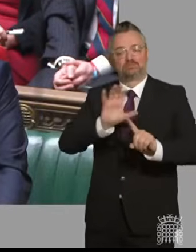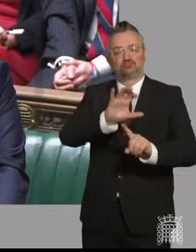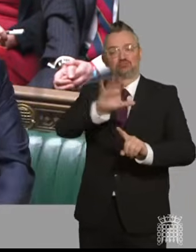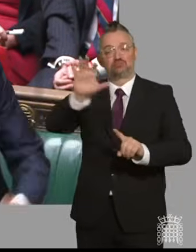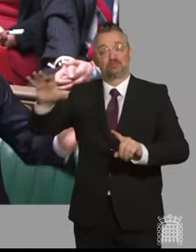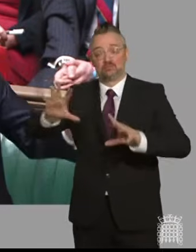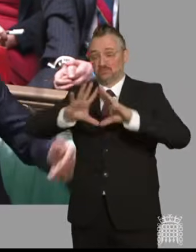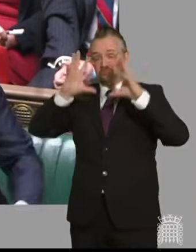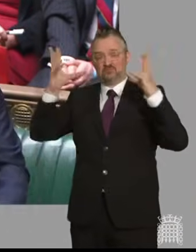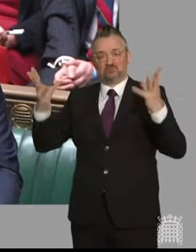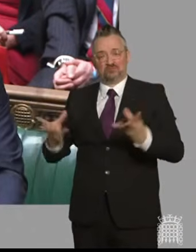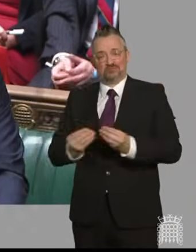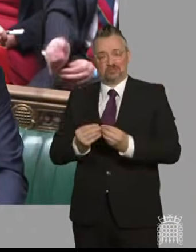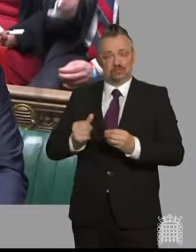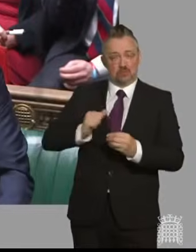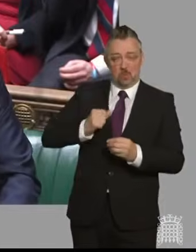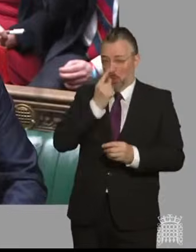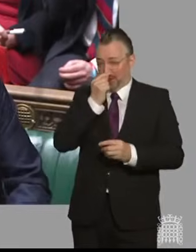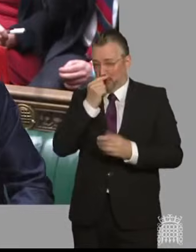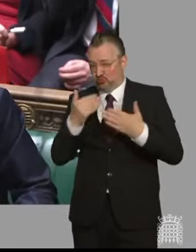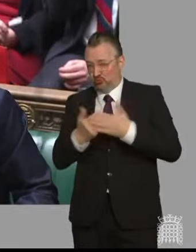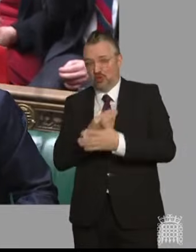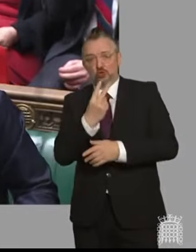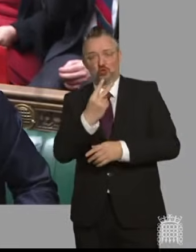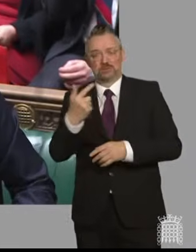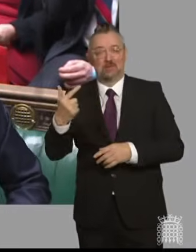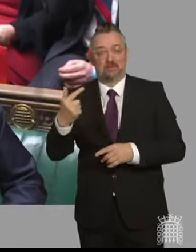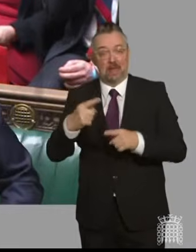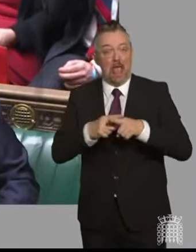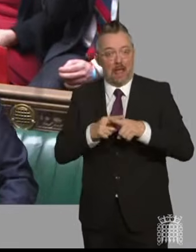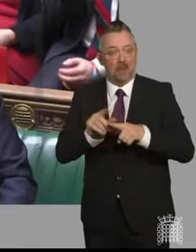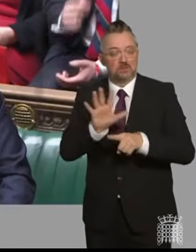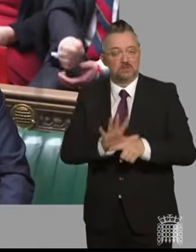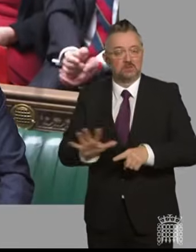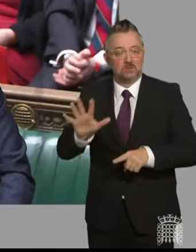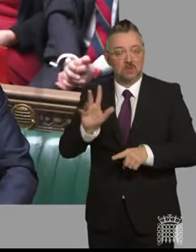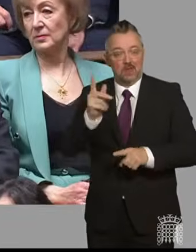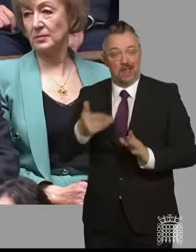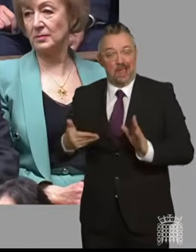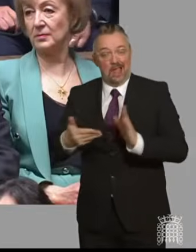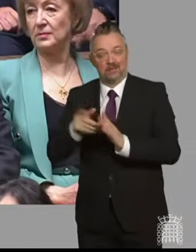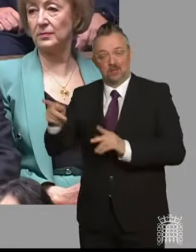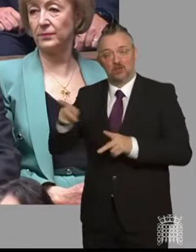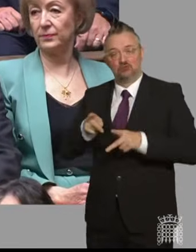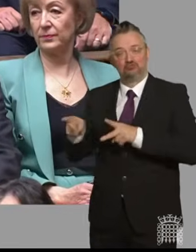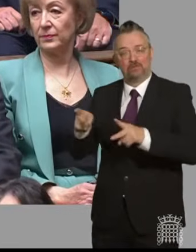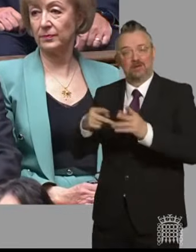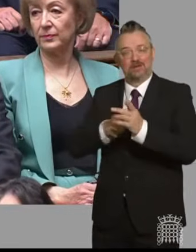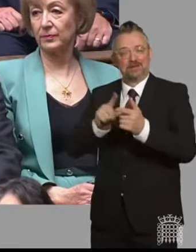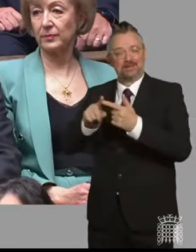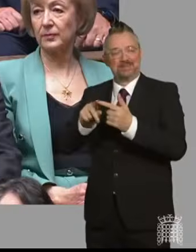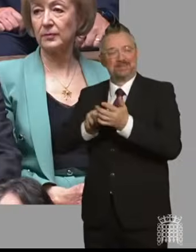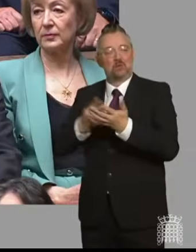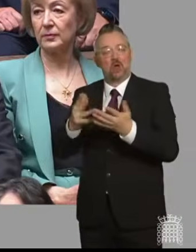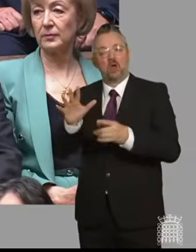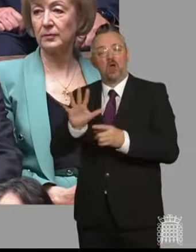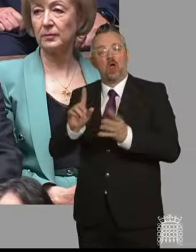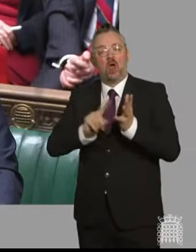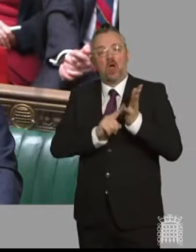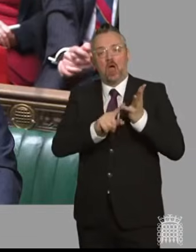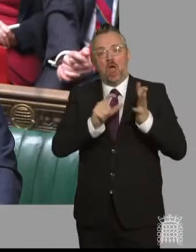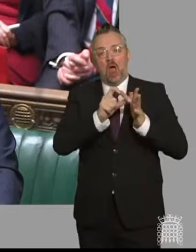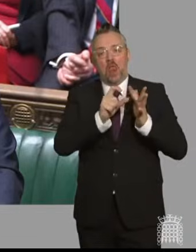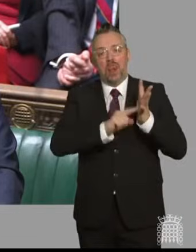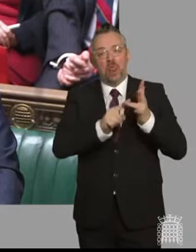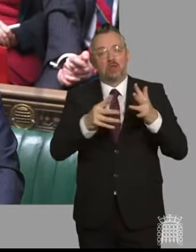England, including an extra one on the River Teme in Ludlow in my right honourable friend's constituency. And he's right. Substantial improvements have been made